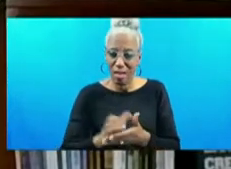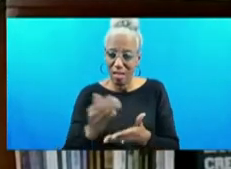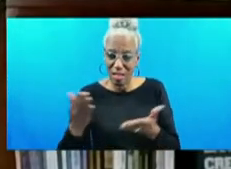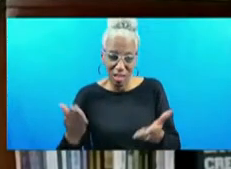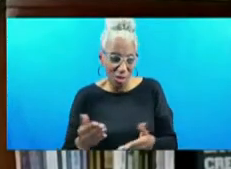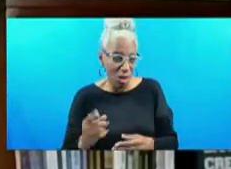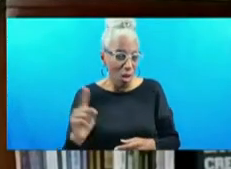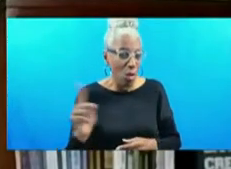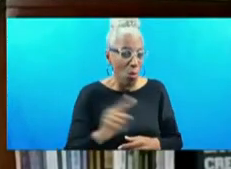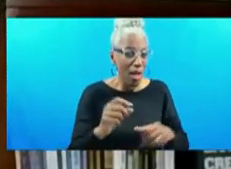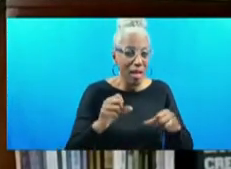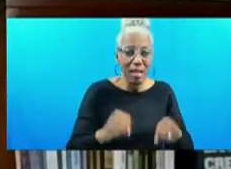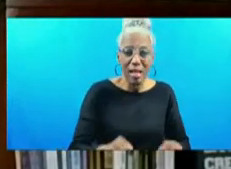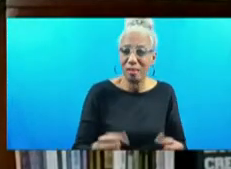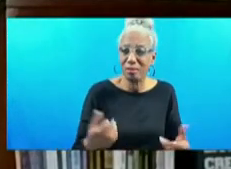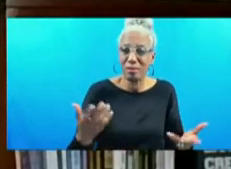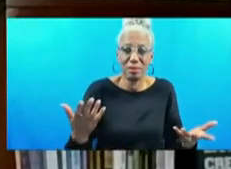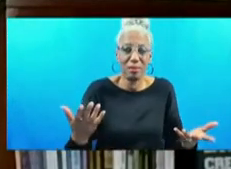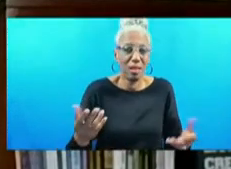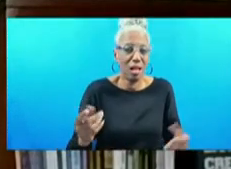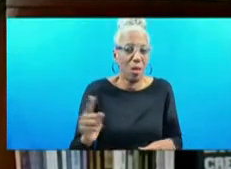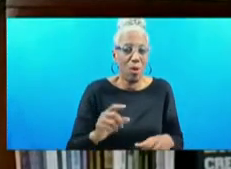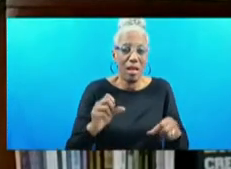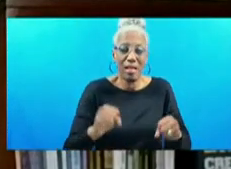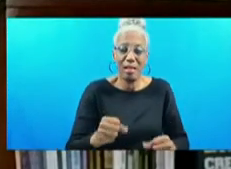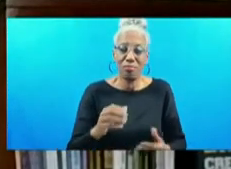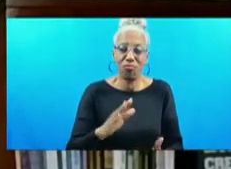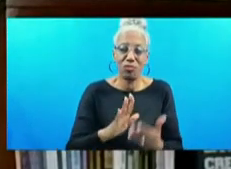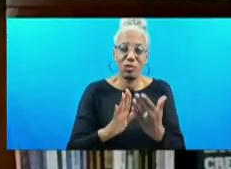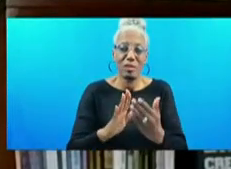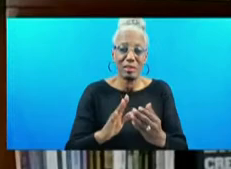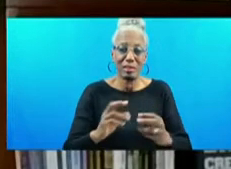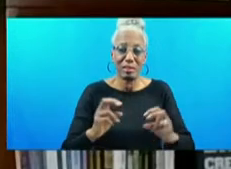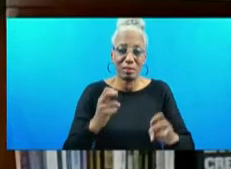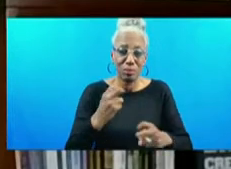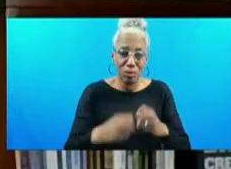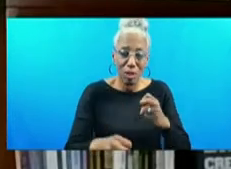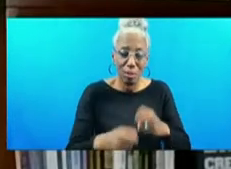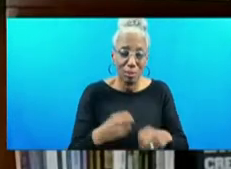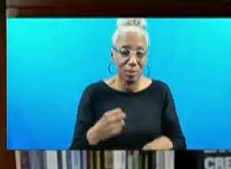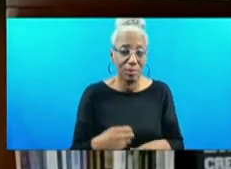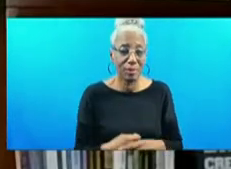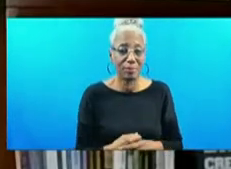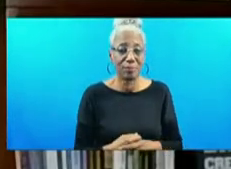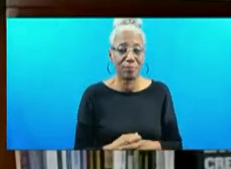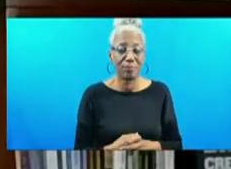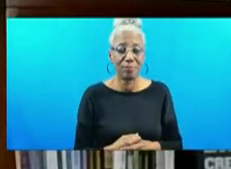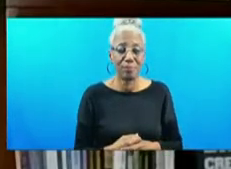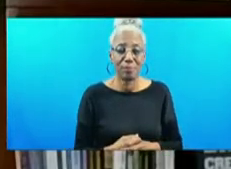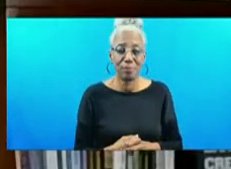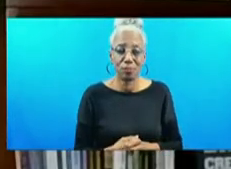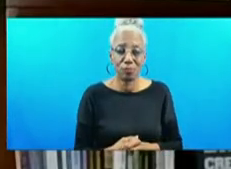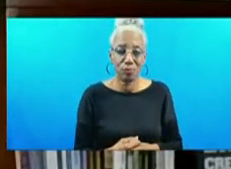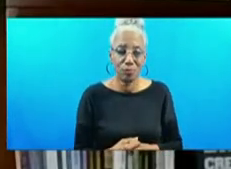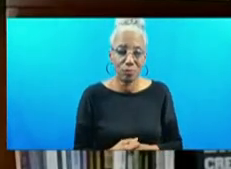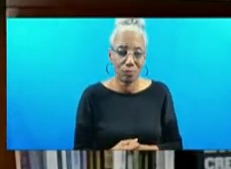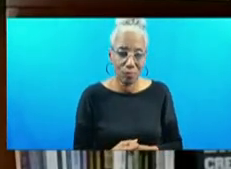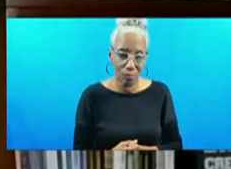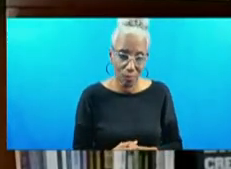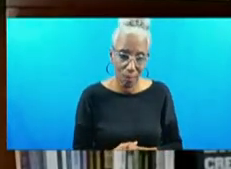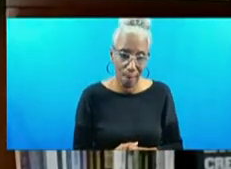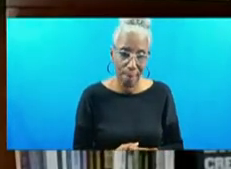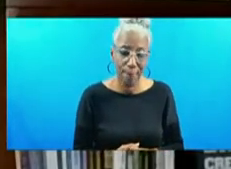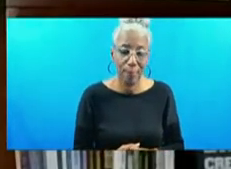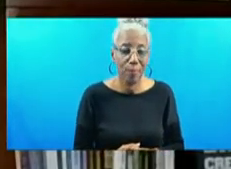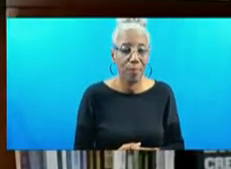done? Yes, we cannot achieve equitable outcomes for Black and Brown students in Montgomery County public schools if we don't commit to doing